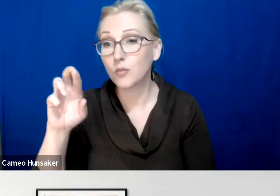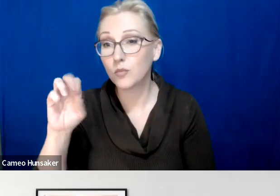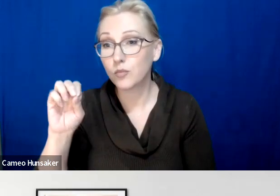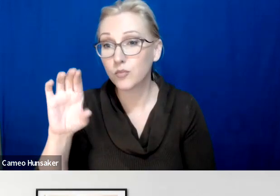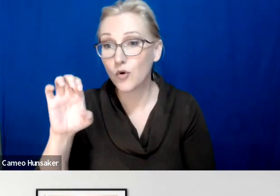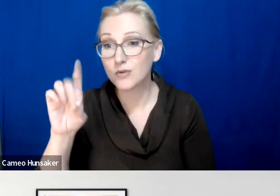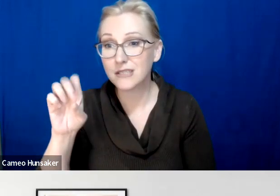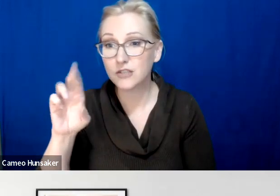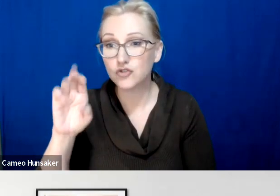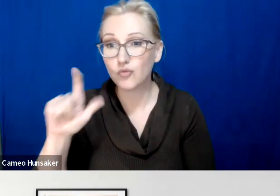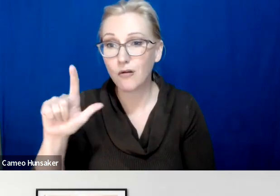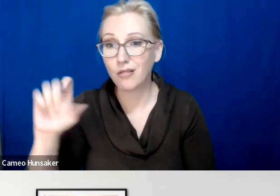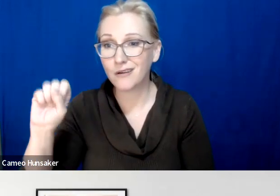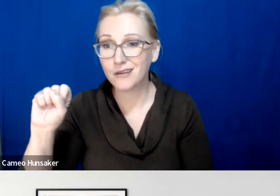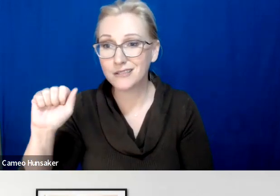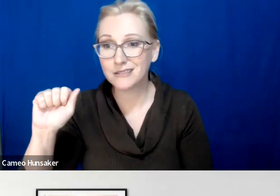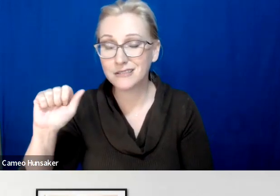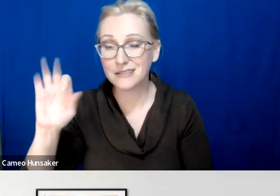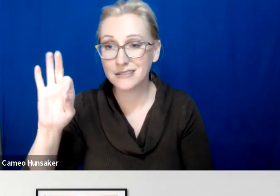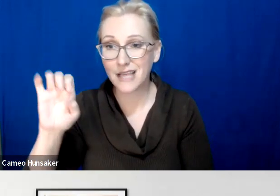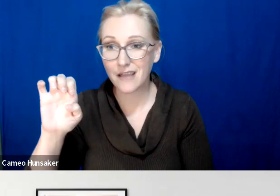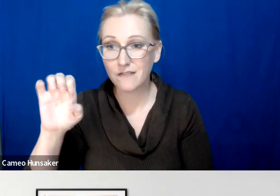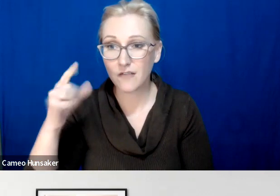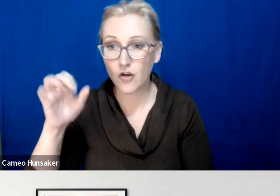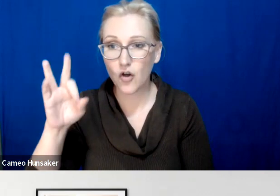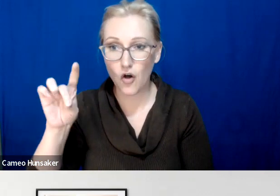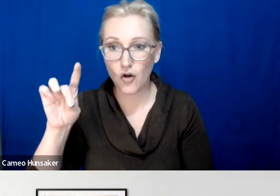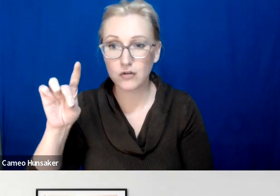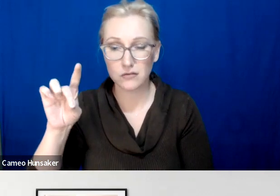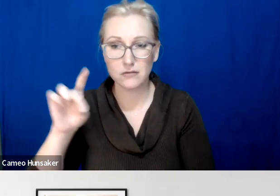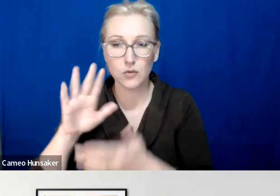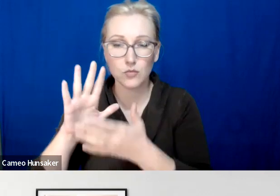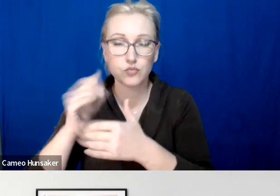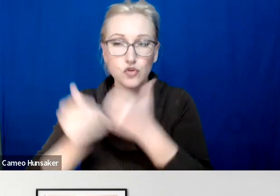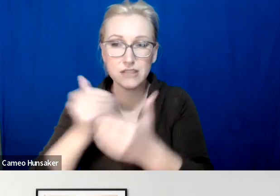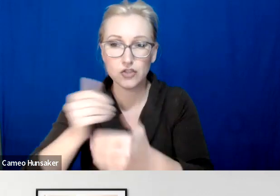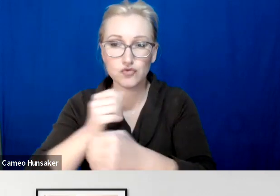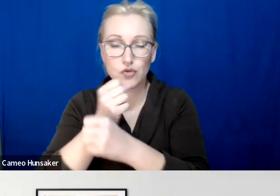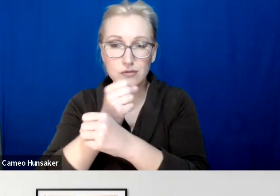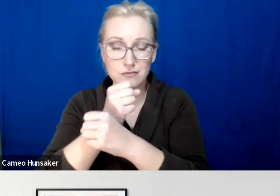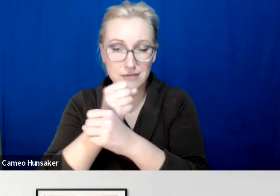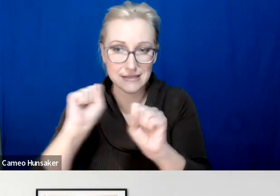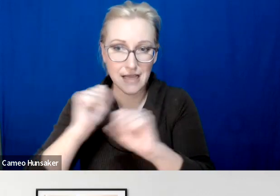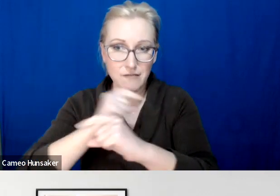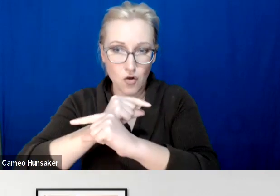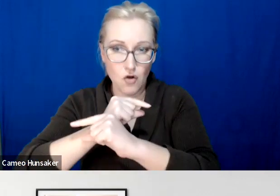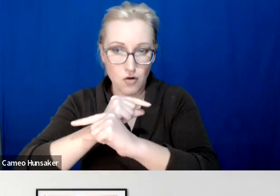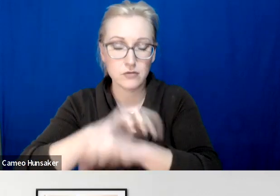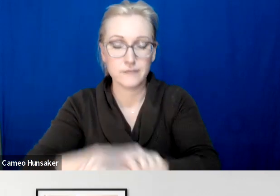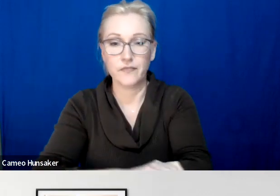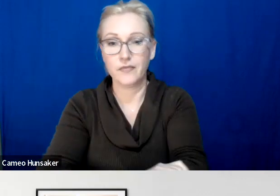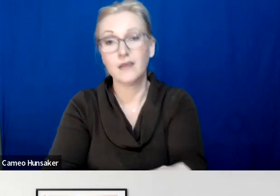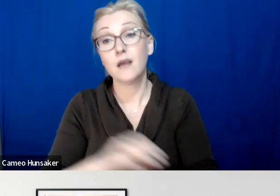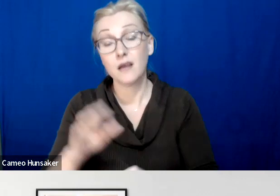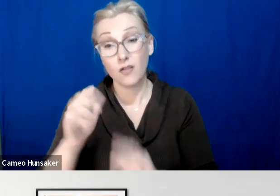safeguards notice has to be given out, again, by law at least once a year, but typically more often